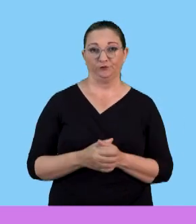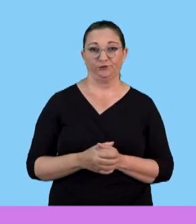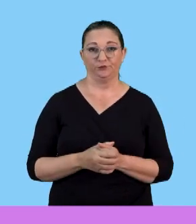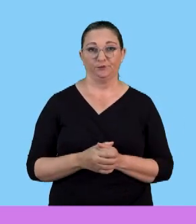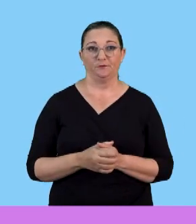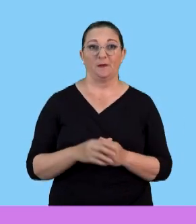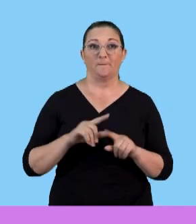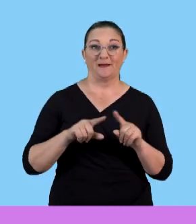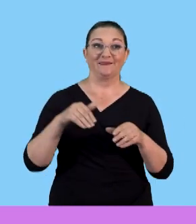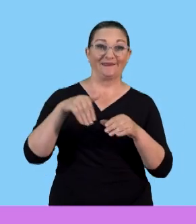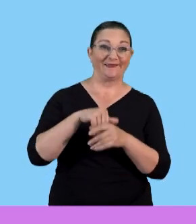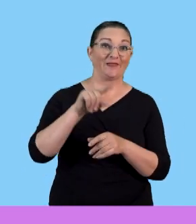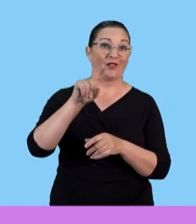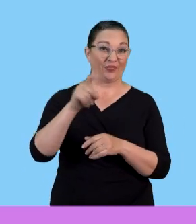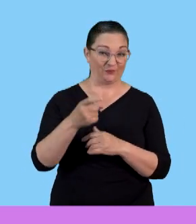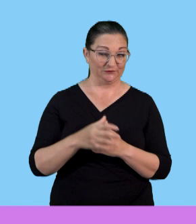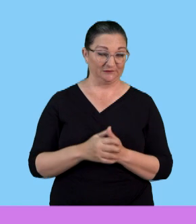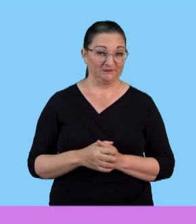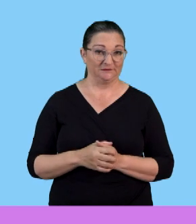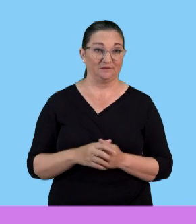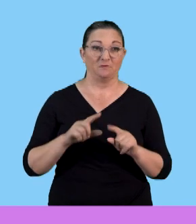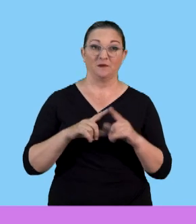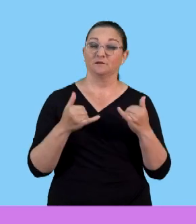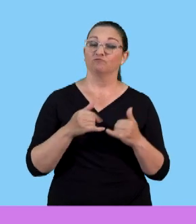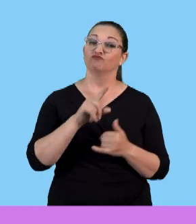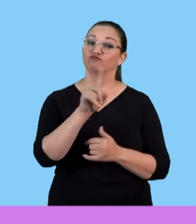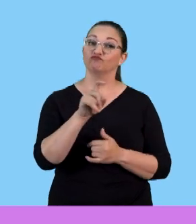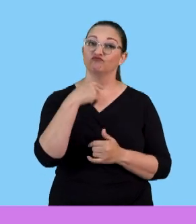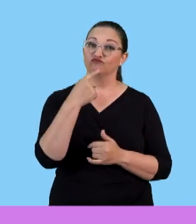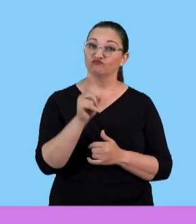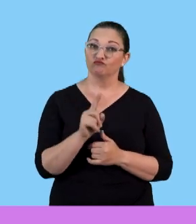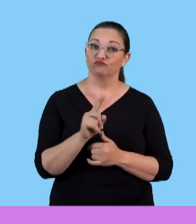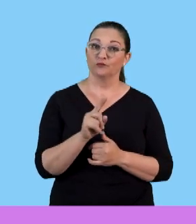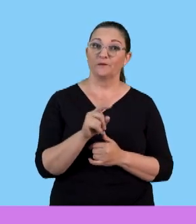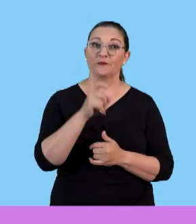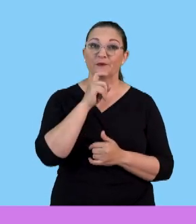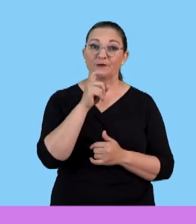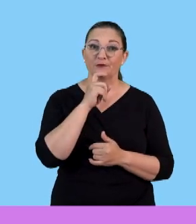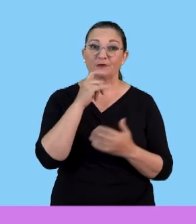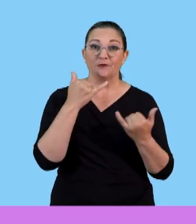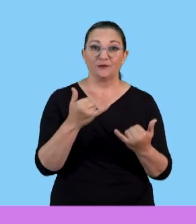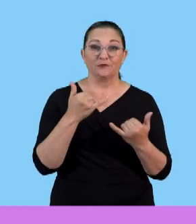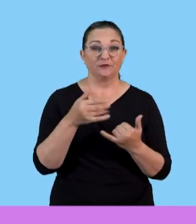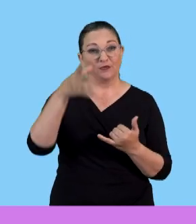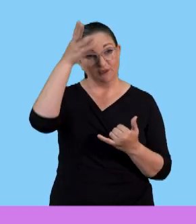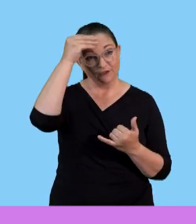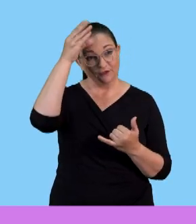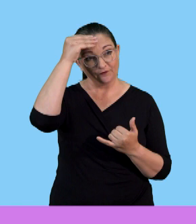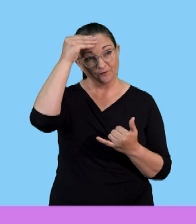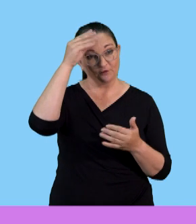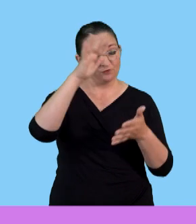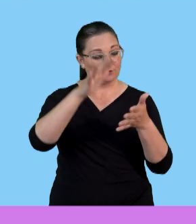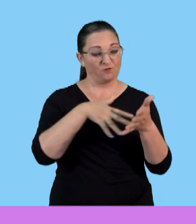in thousands. Now, the question says, use the information provided to plot the points on